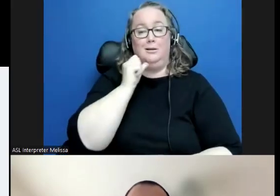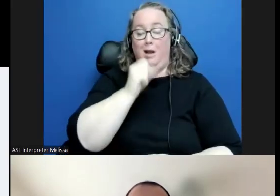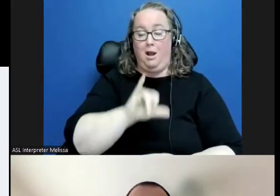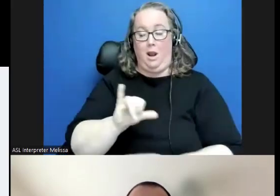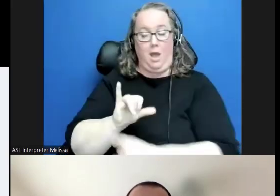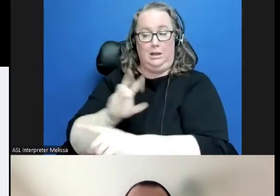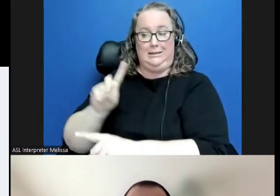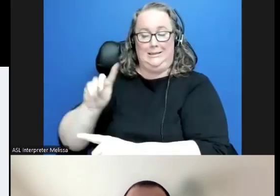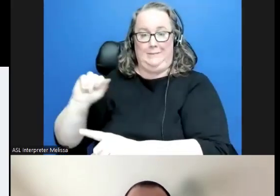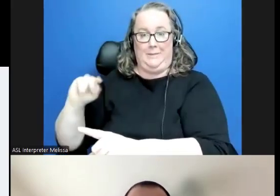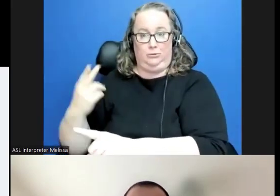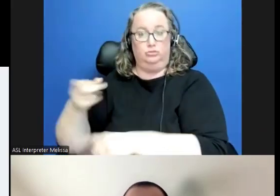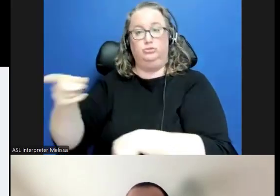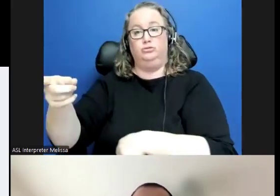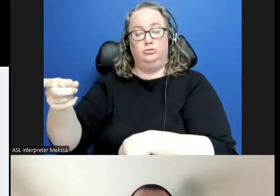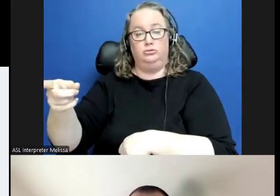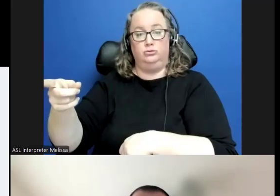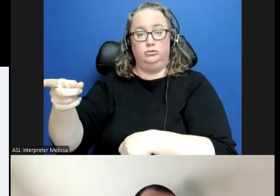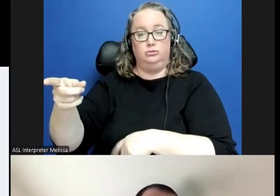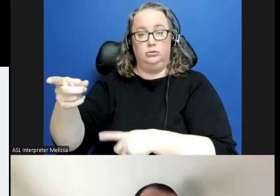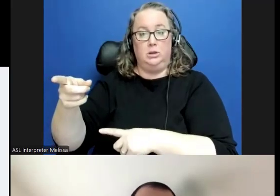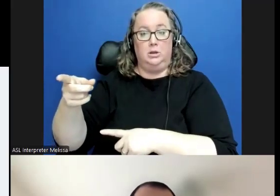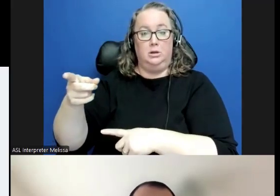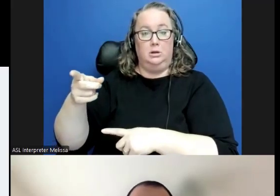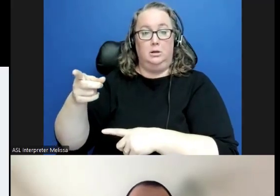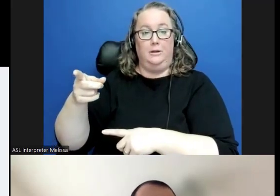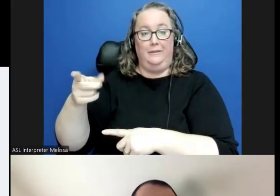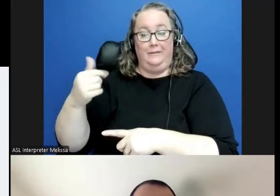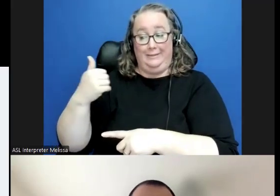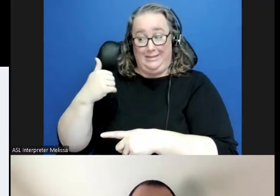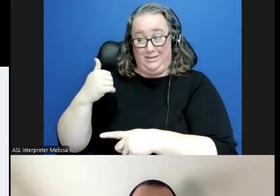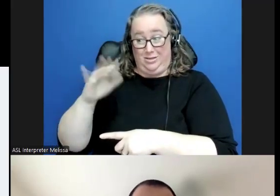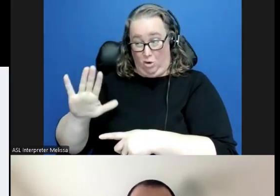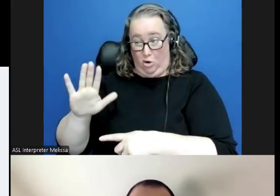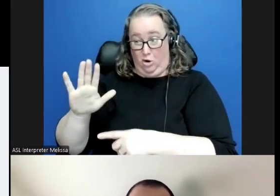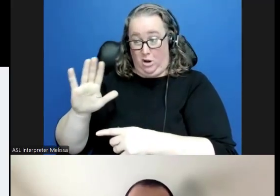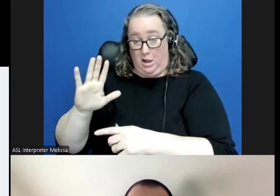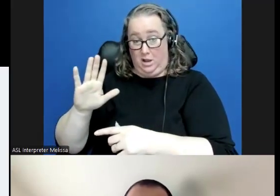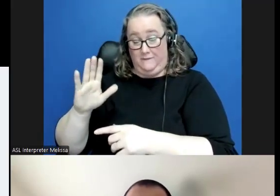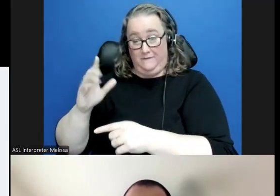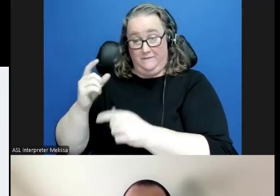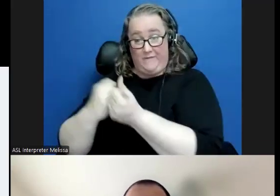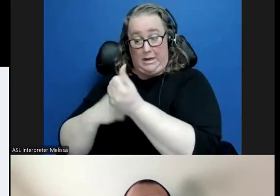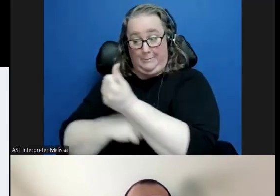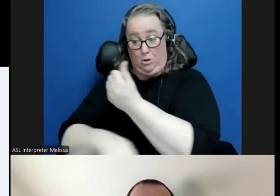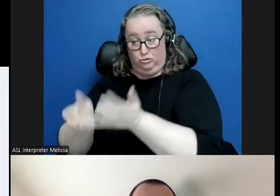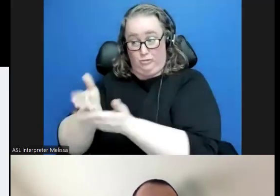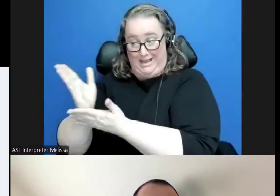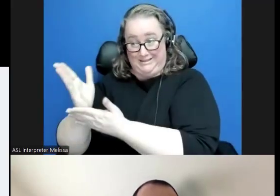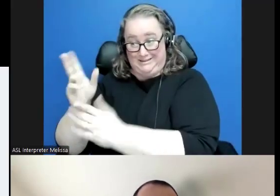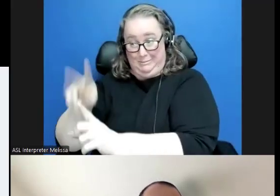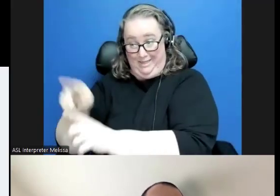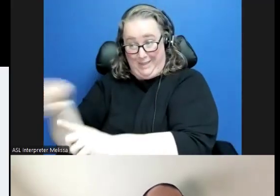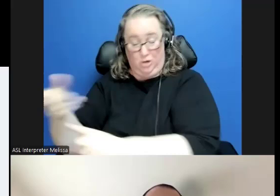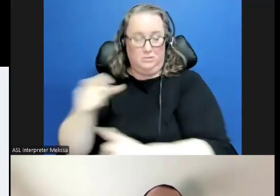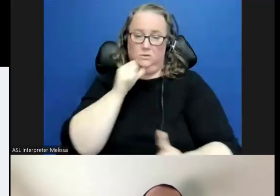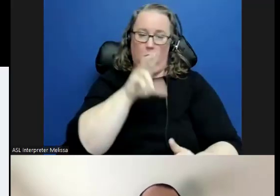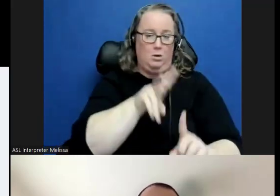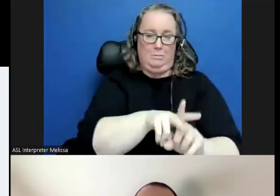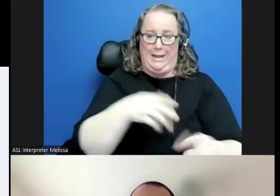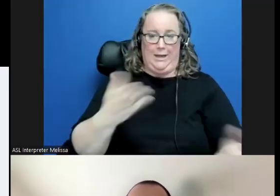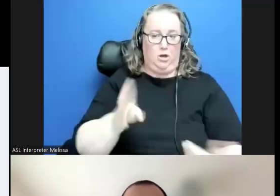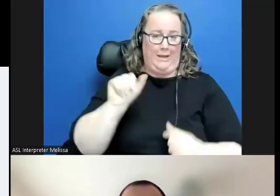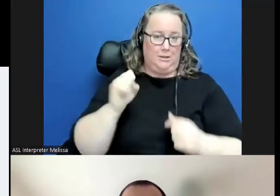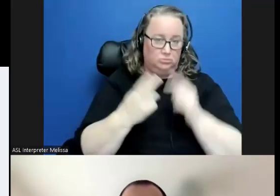Health, the 6 fundamental rights do not apply there. So those include